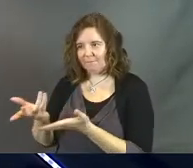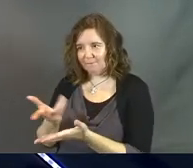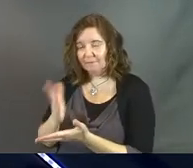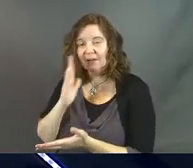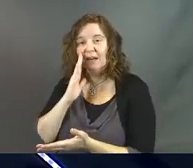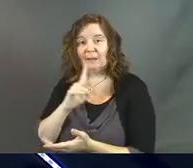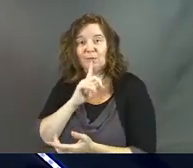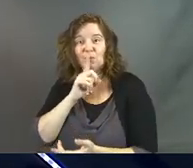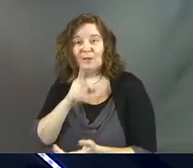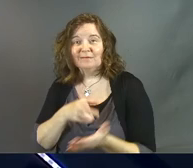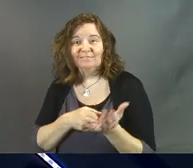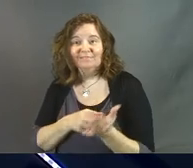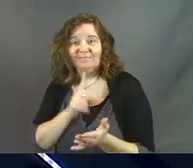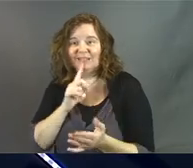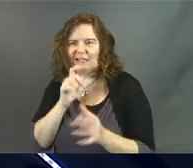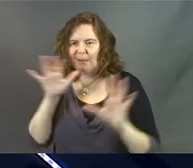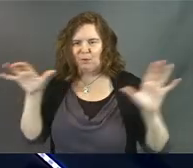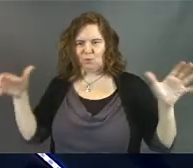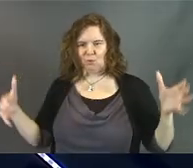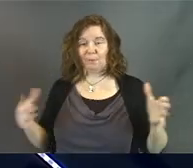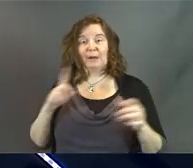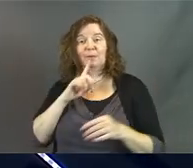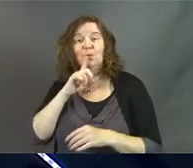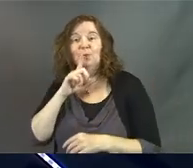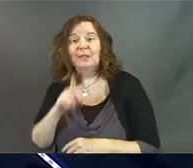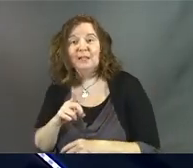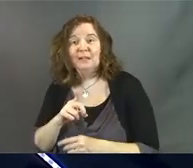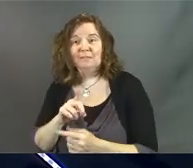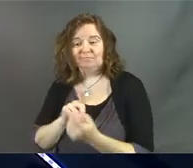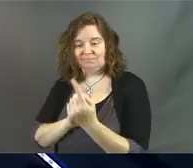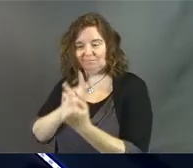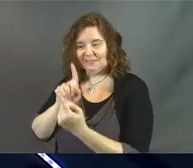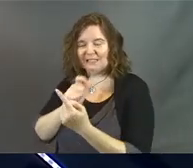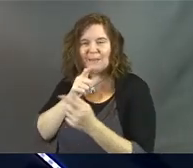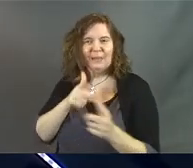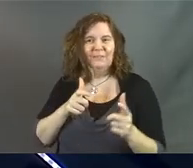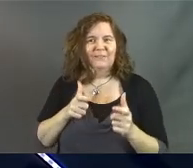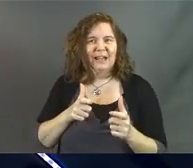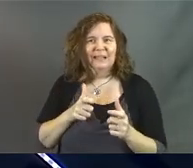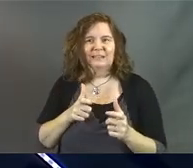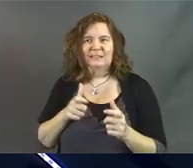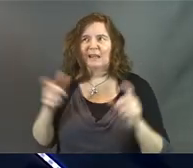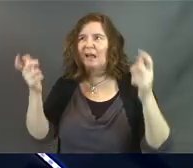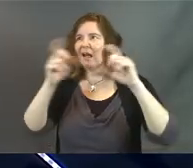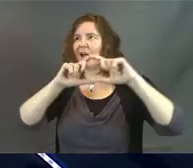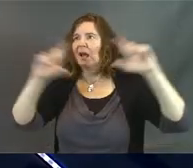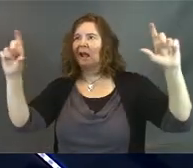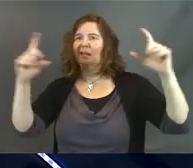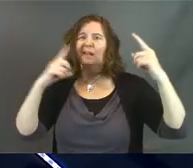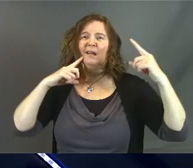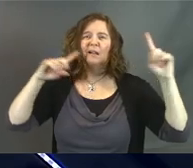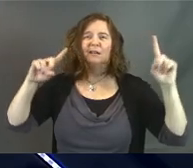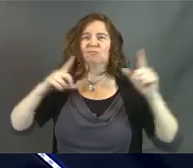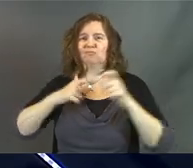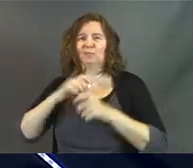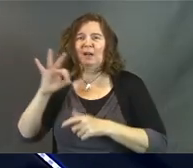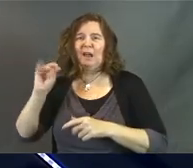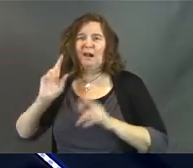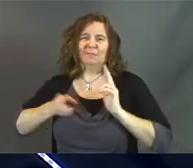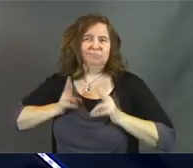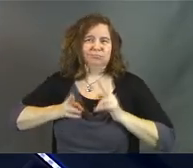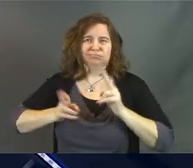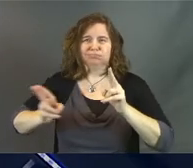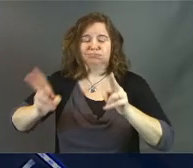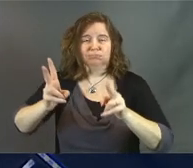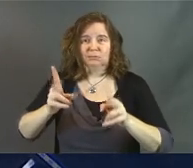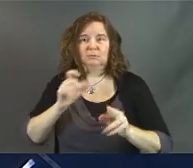it's going to be real. It's not going to be group. It's going to be real. It's not going to be fast. It's not going to be headlines. It's not going to be running at 90 mile an hour with